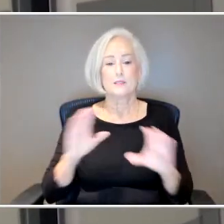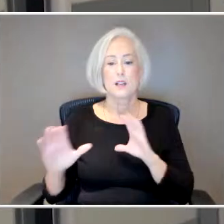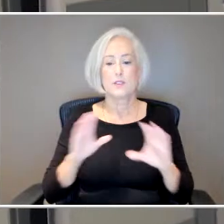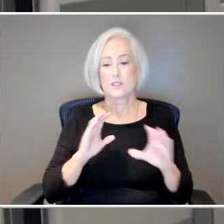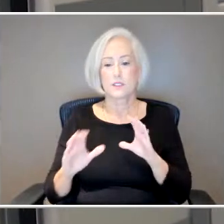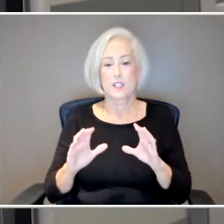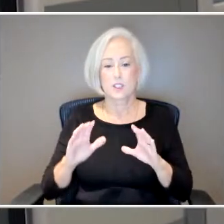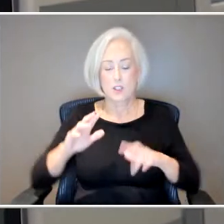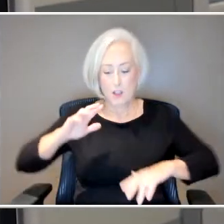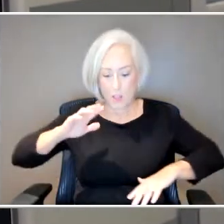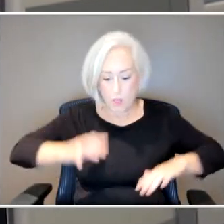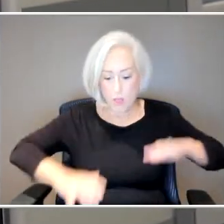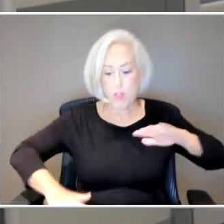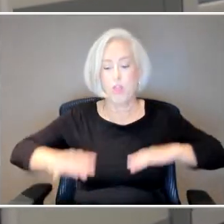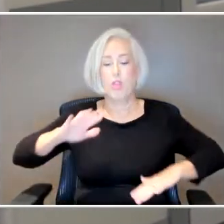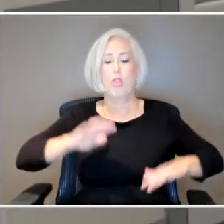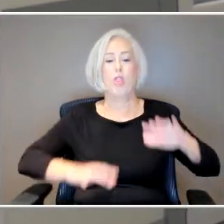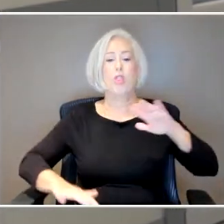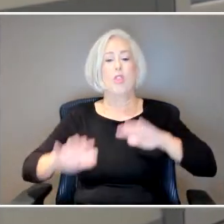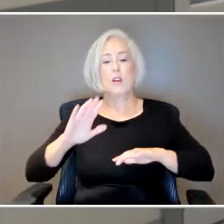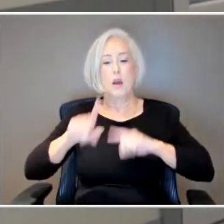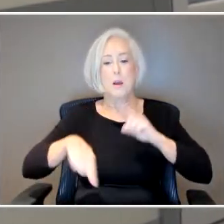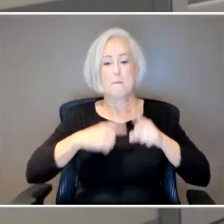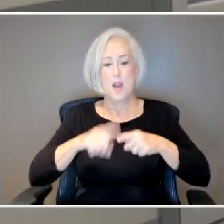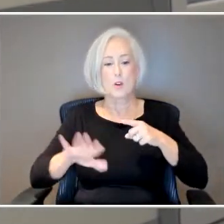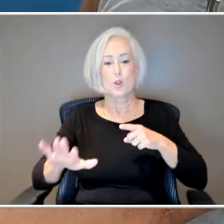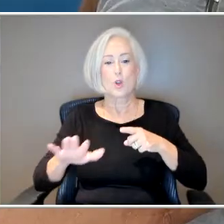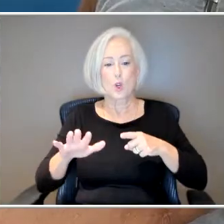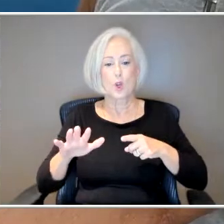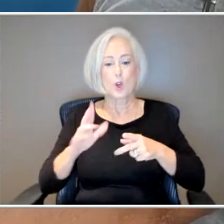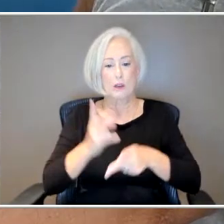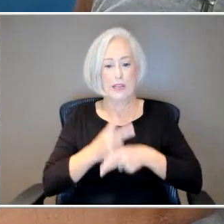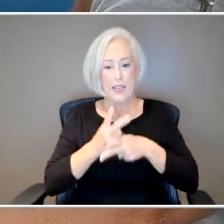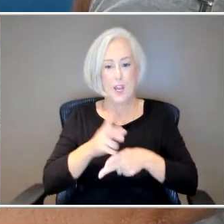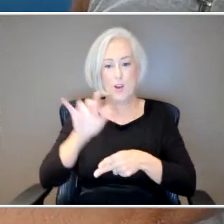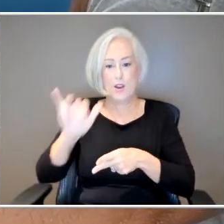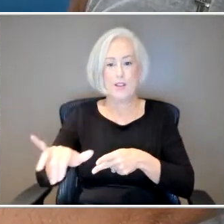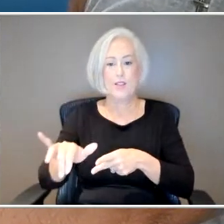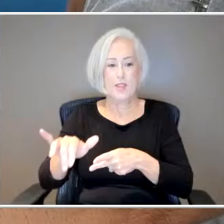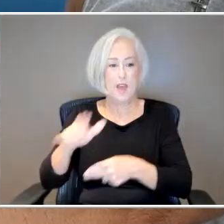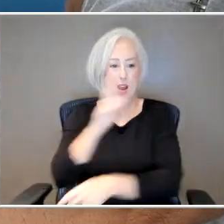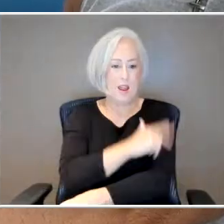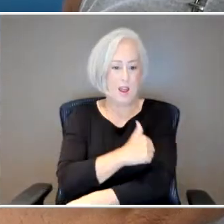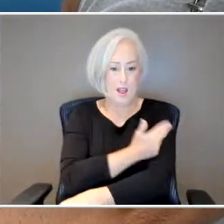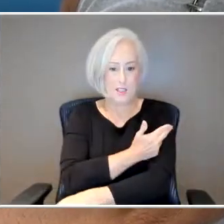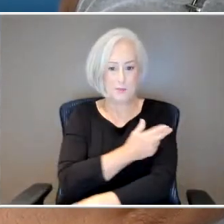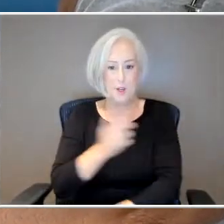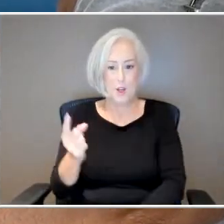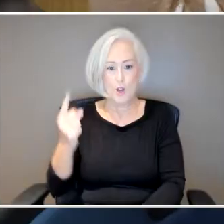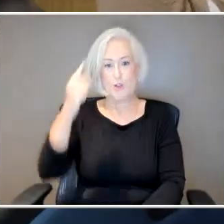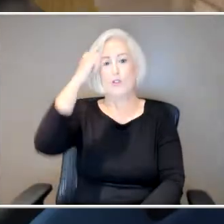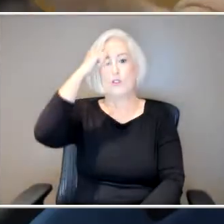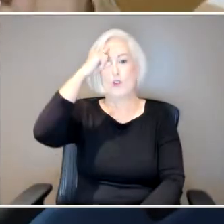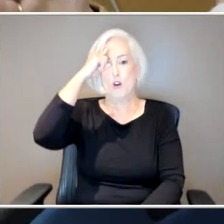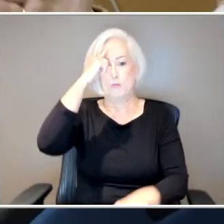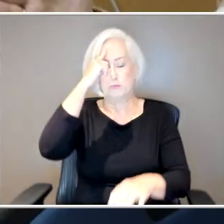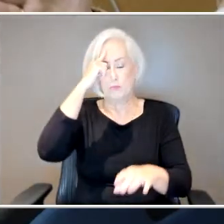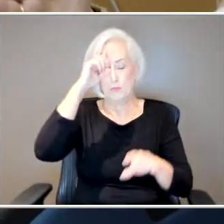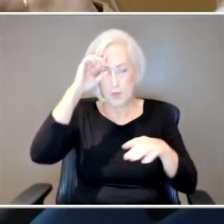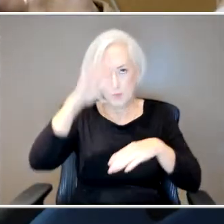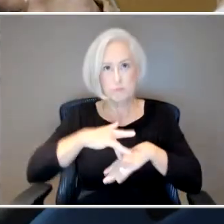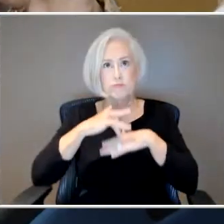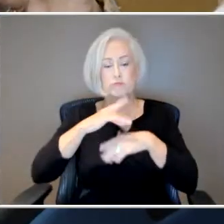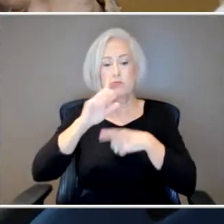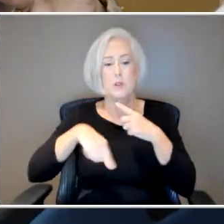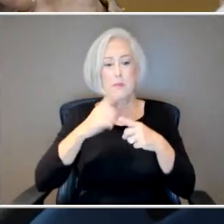unsure about her care and treatment options at that hospital. Her thoughts immediately turned to her family. I'm telling you, it's the